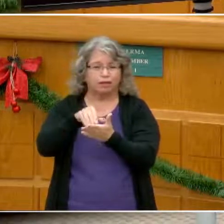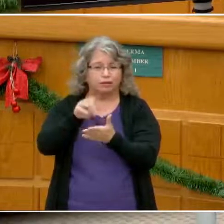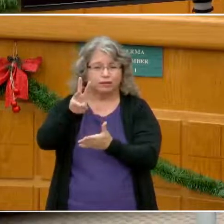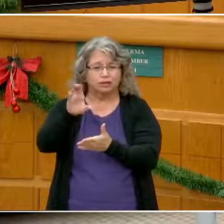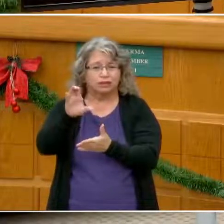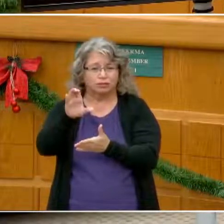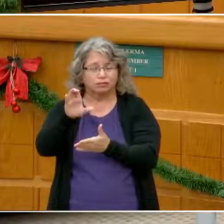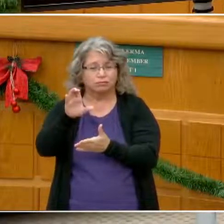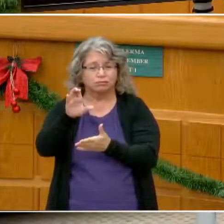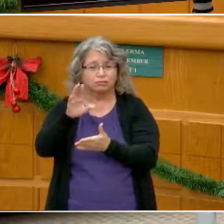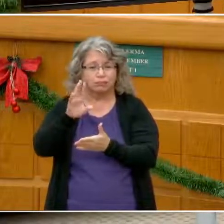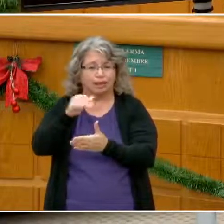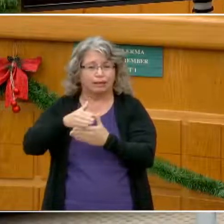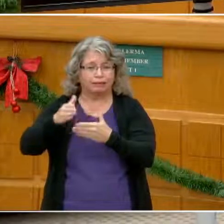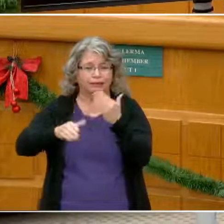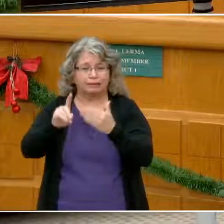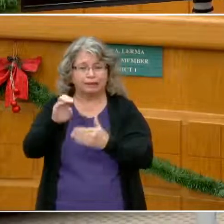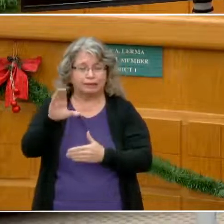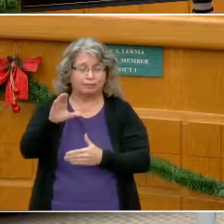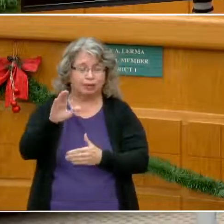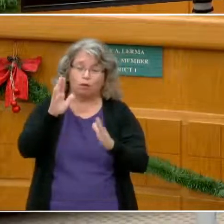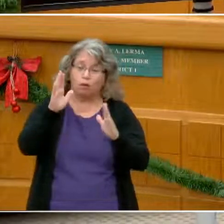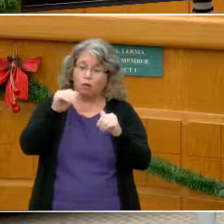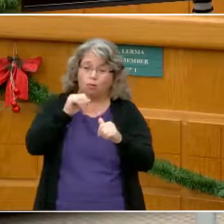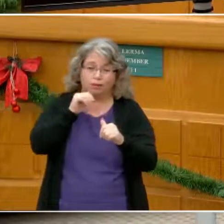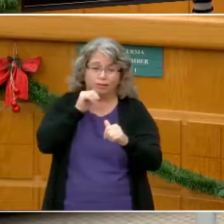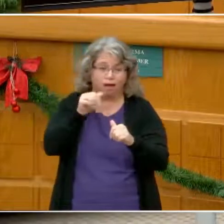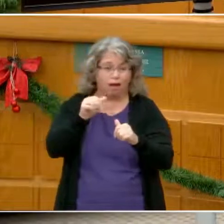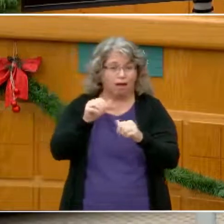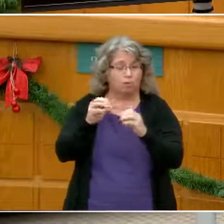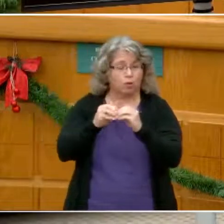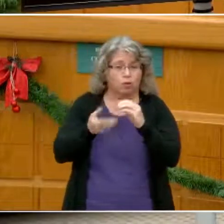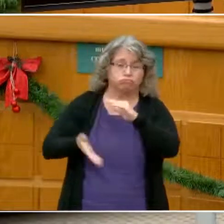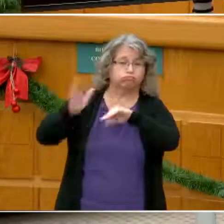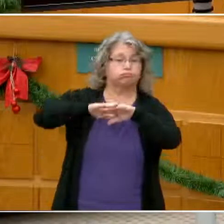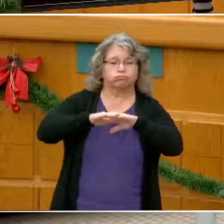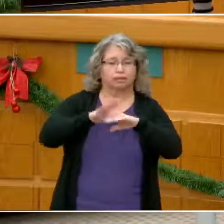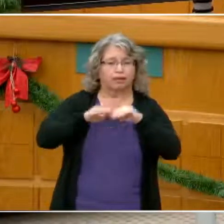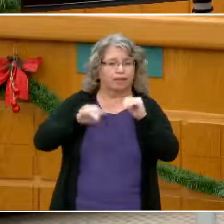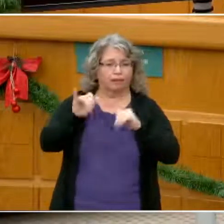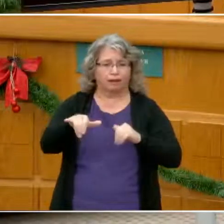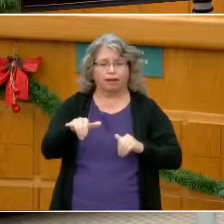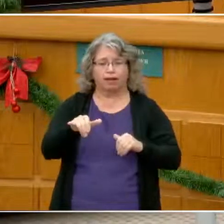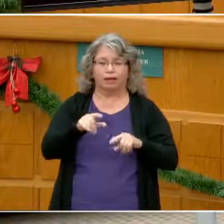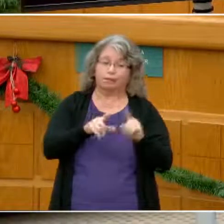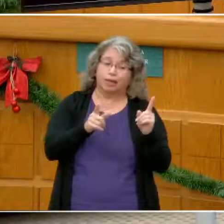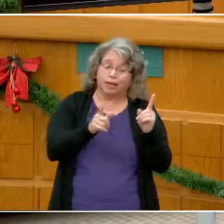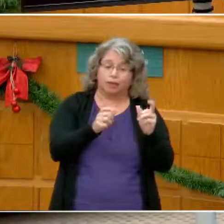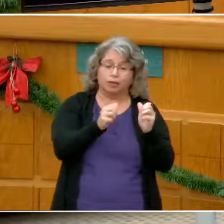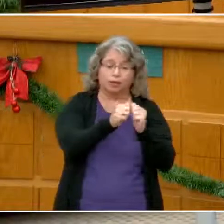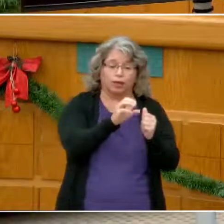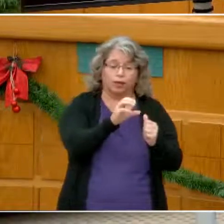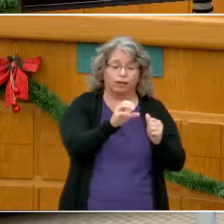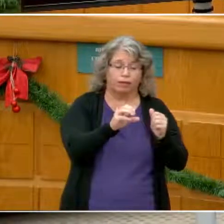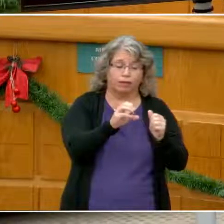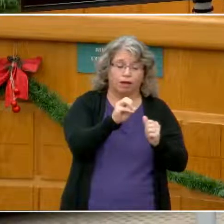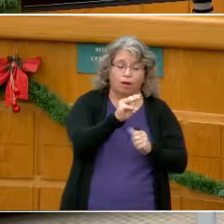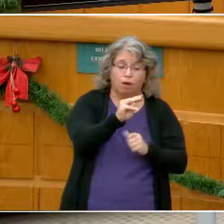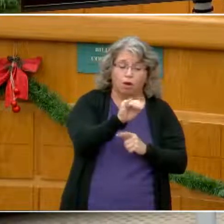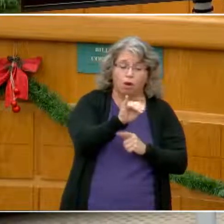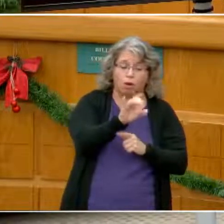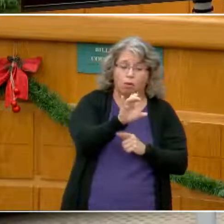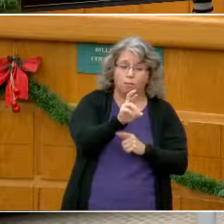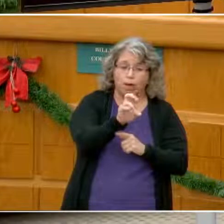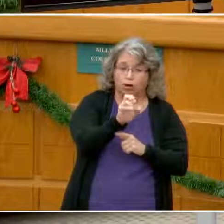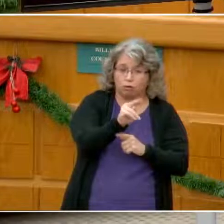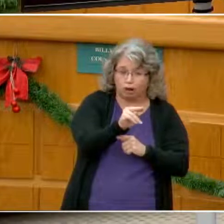numbers. Hopefully it does not go any faster, but in light of what we're hearing through Omicron, we have had to react and make